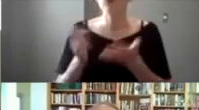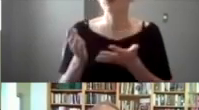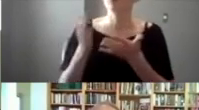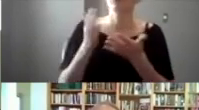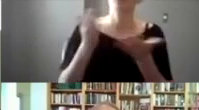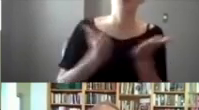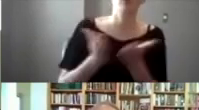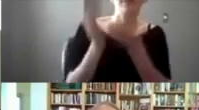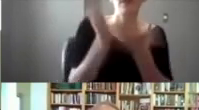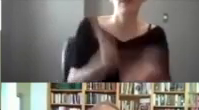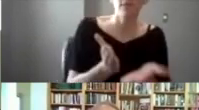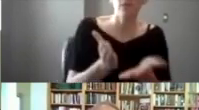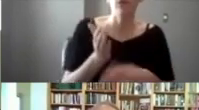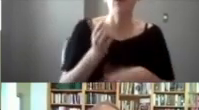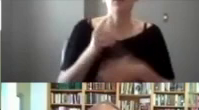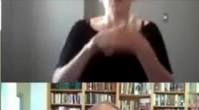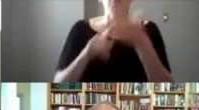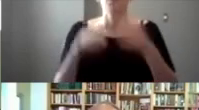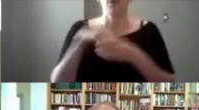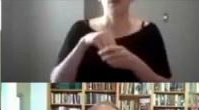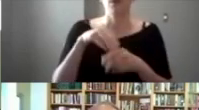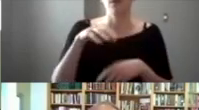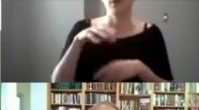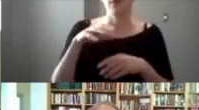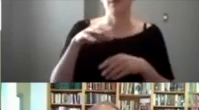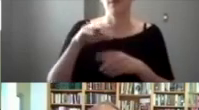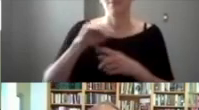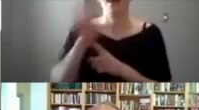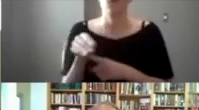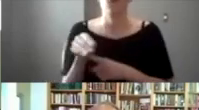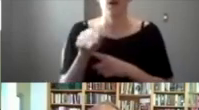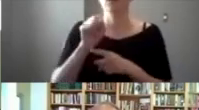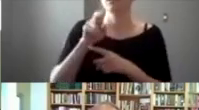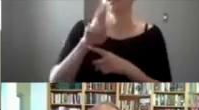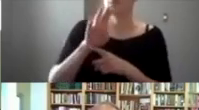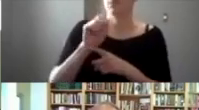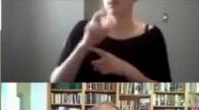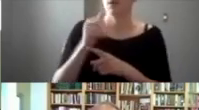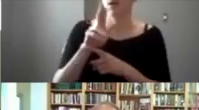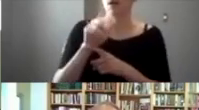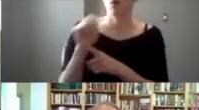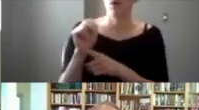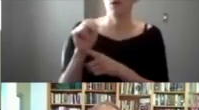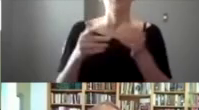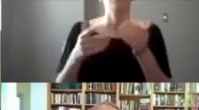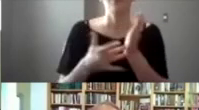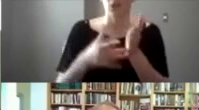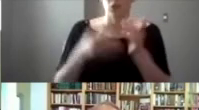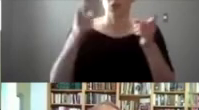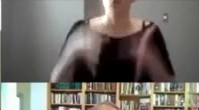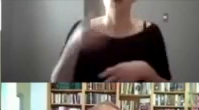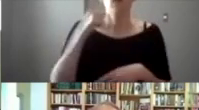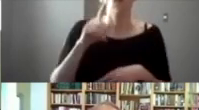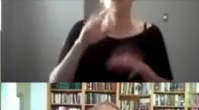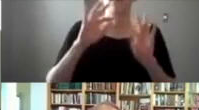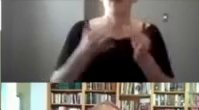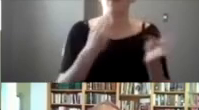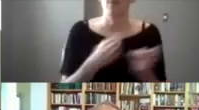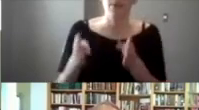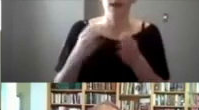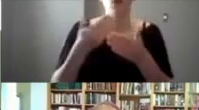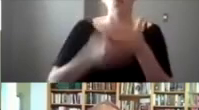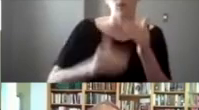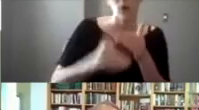sub-Saharan Africa. He is the technical director for family planning, reproductive,